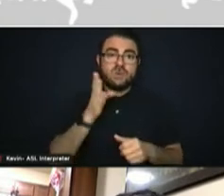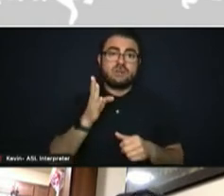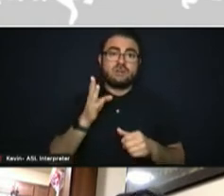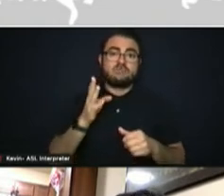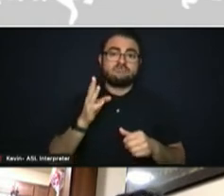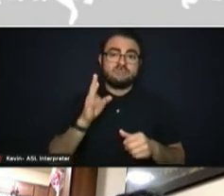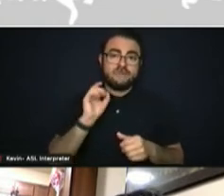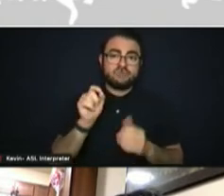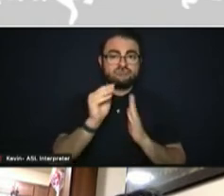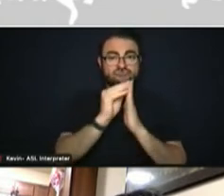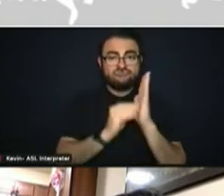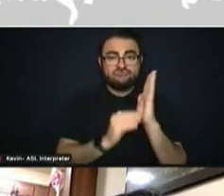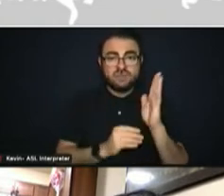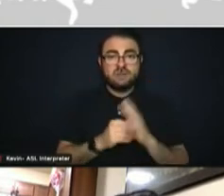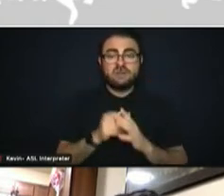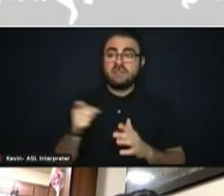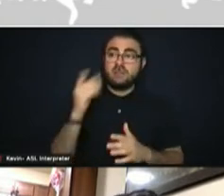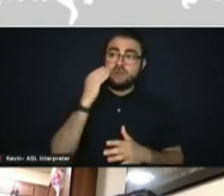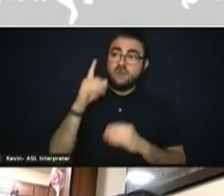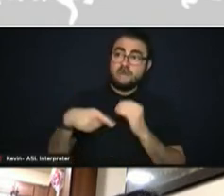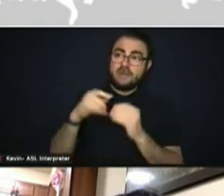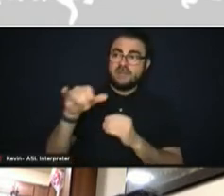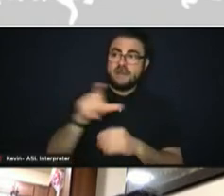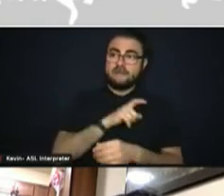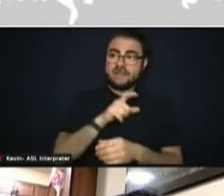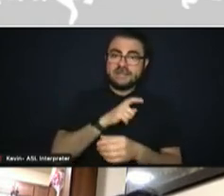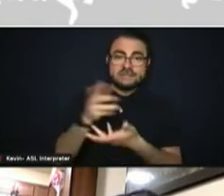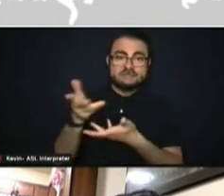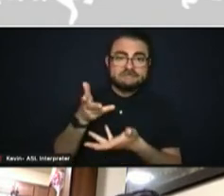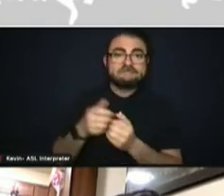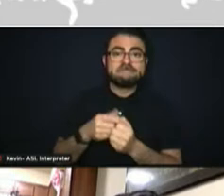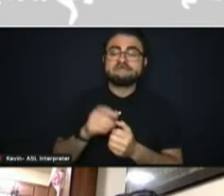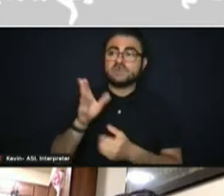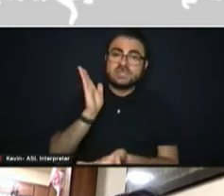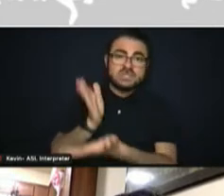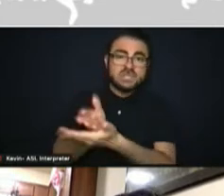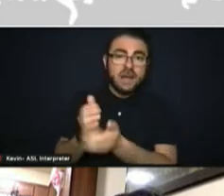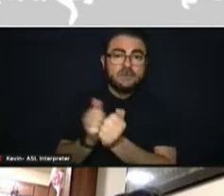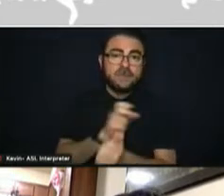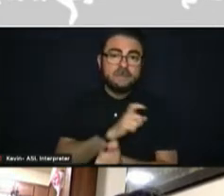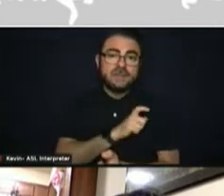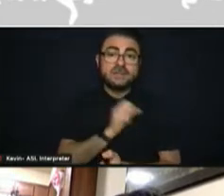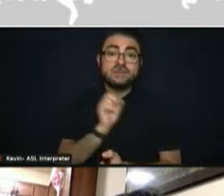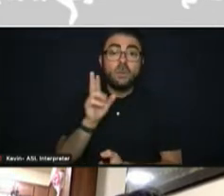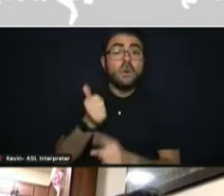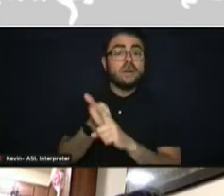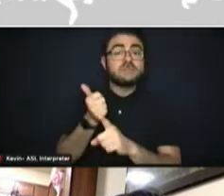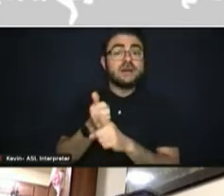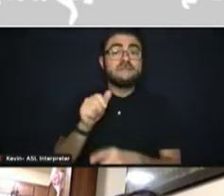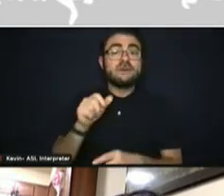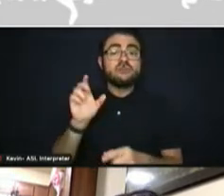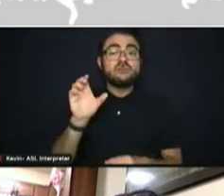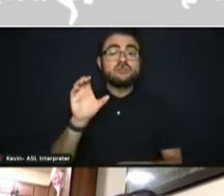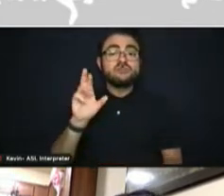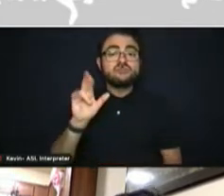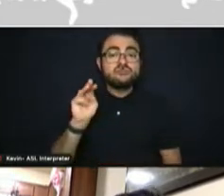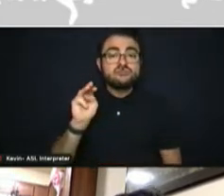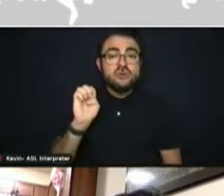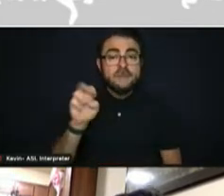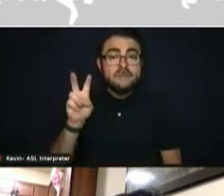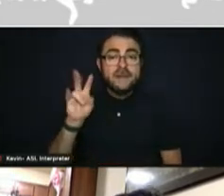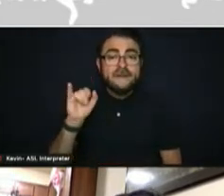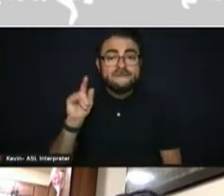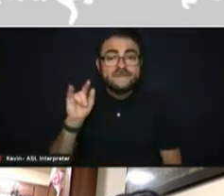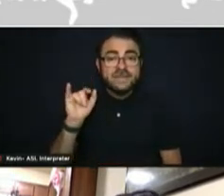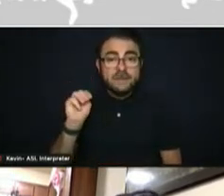police contacts and what's involved. They were stopped by the police or they were crime victims who called for help, or drivers